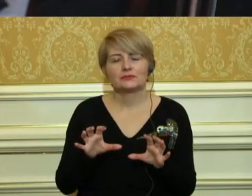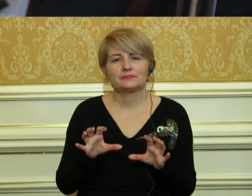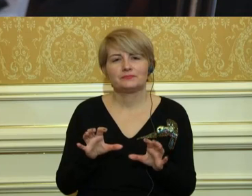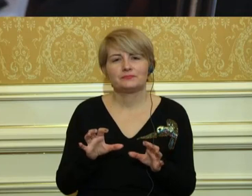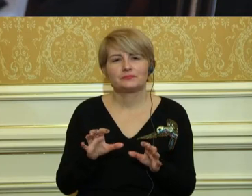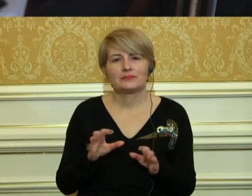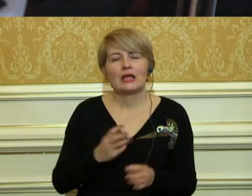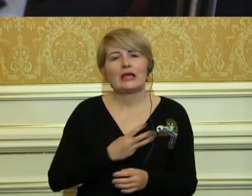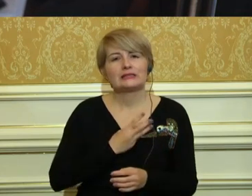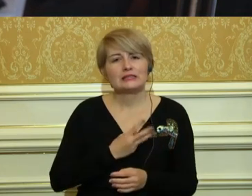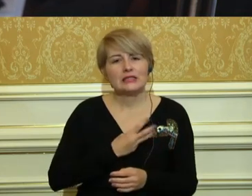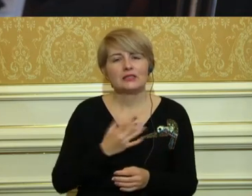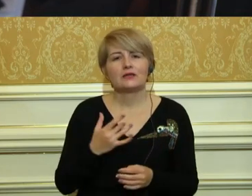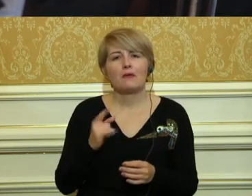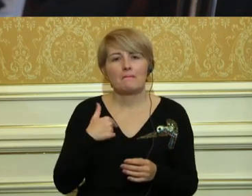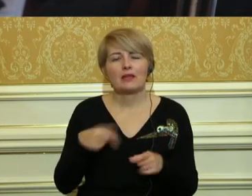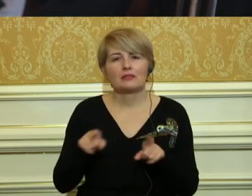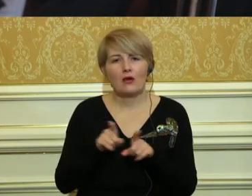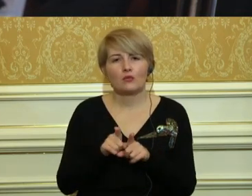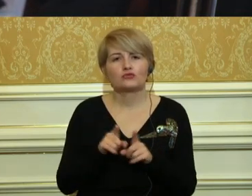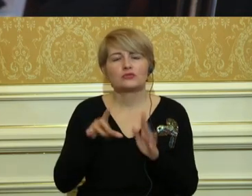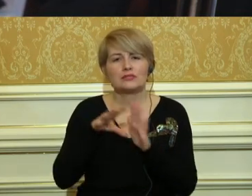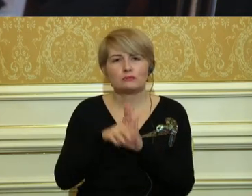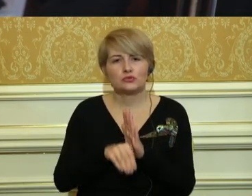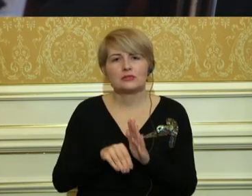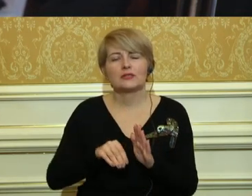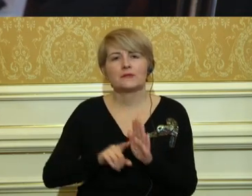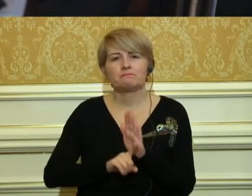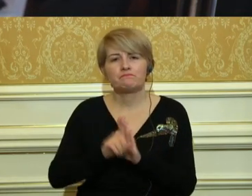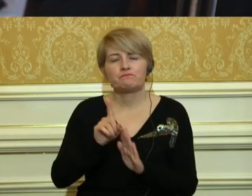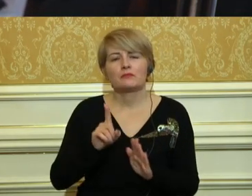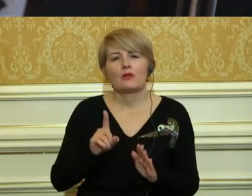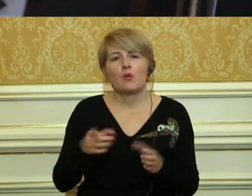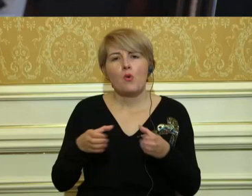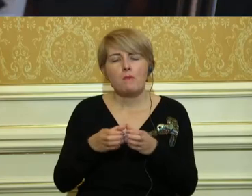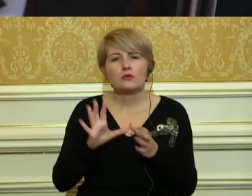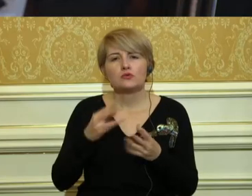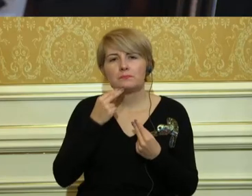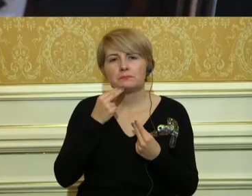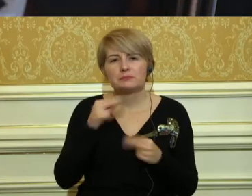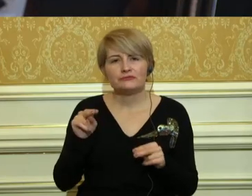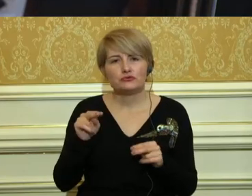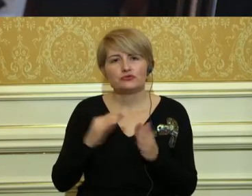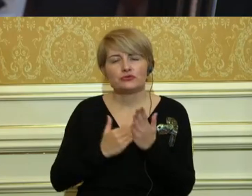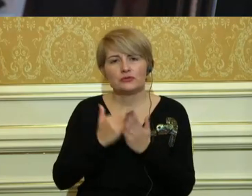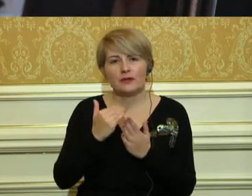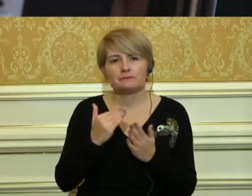except only legislation initiatives. We launched a campaign